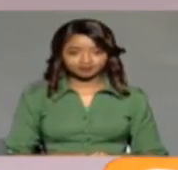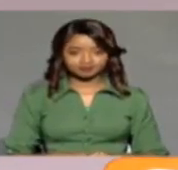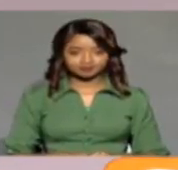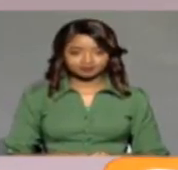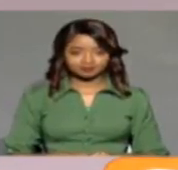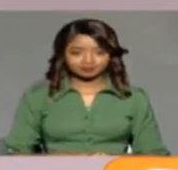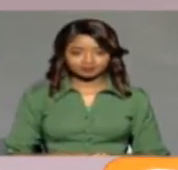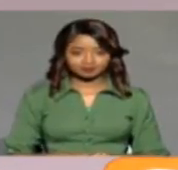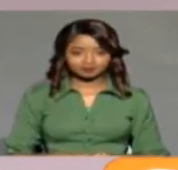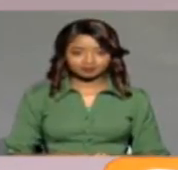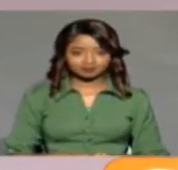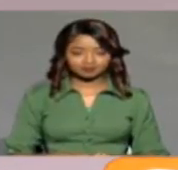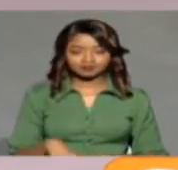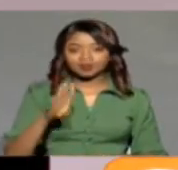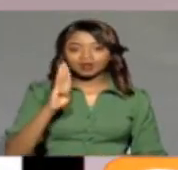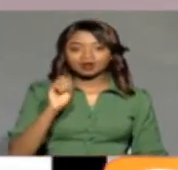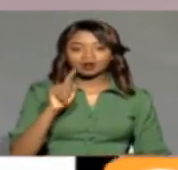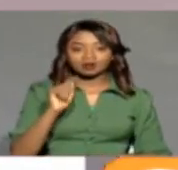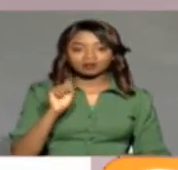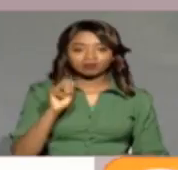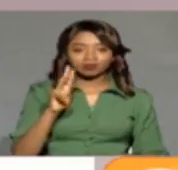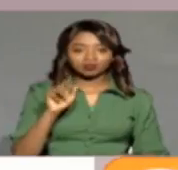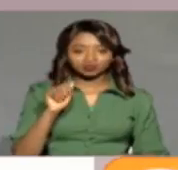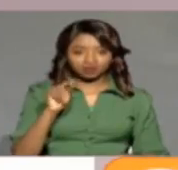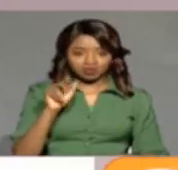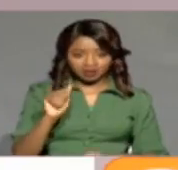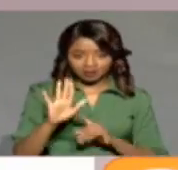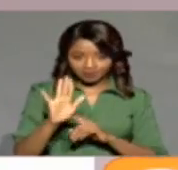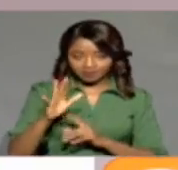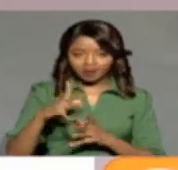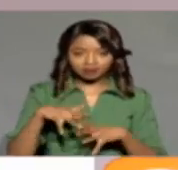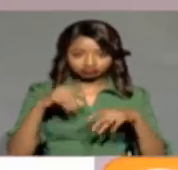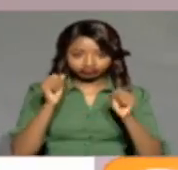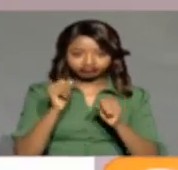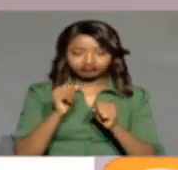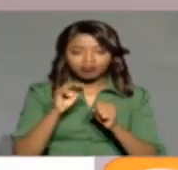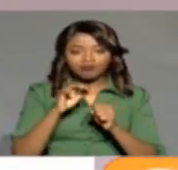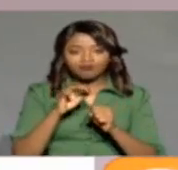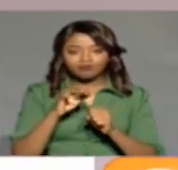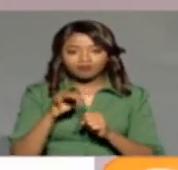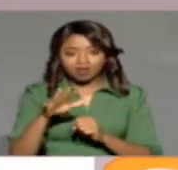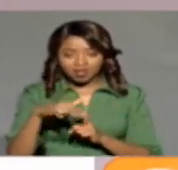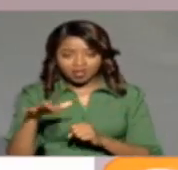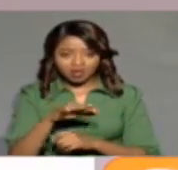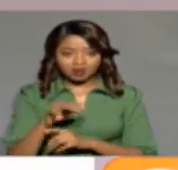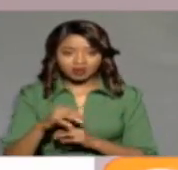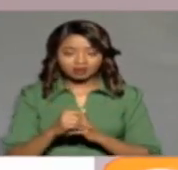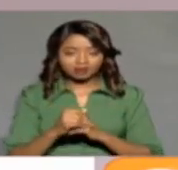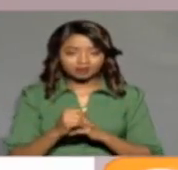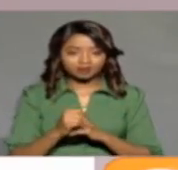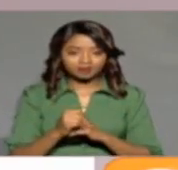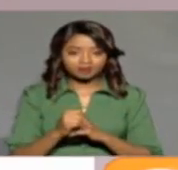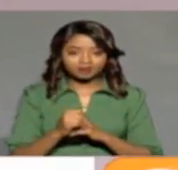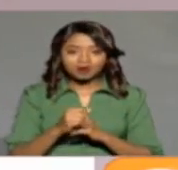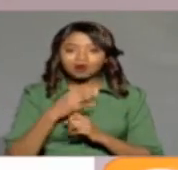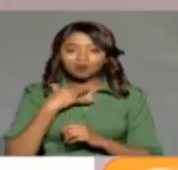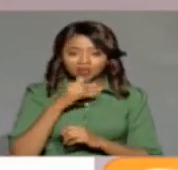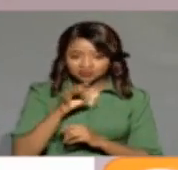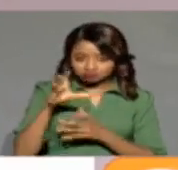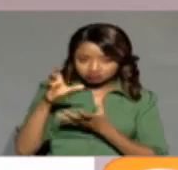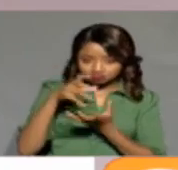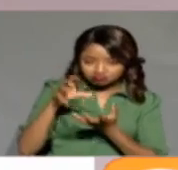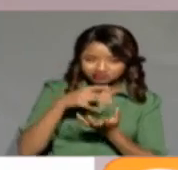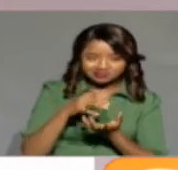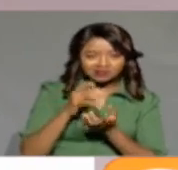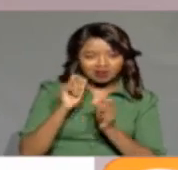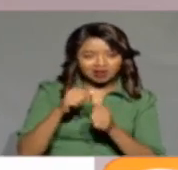Botswana-based retailer Choppies is not breathing easy. Reports from its headquarters in the capital, Gaborone, indicate that the retailer could soon be cutting